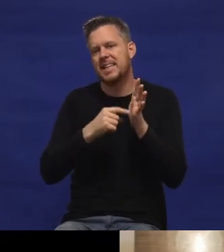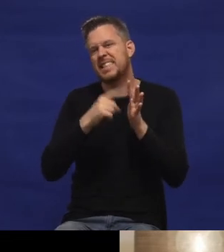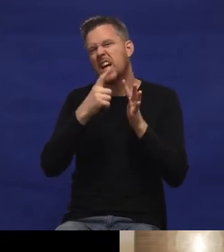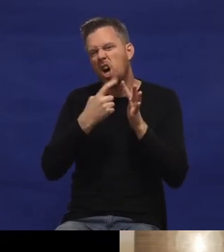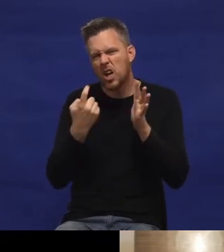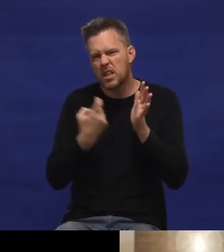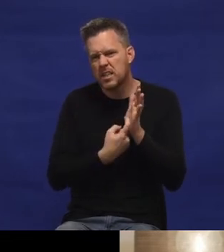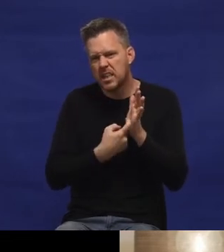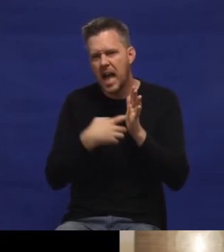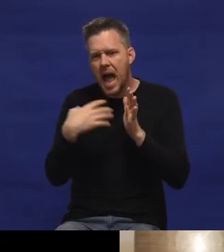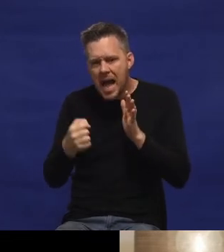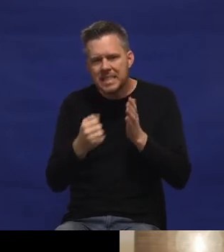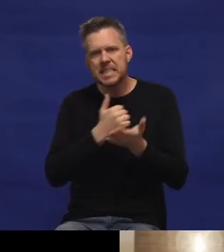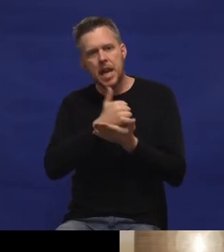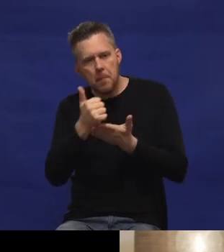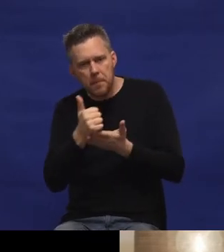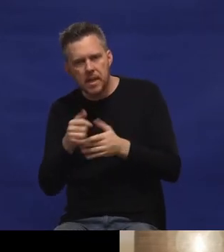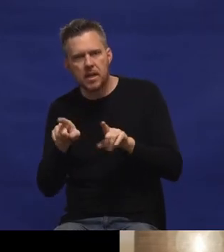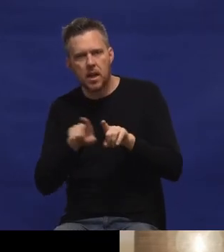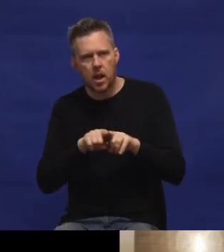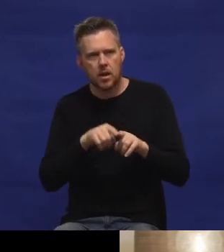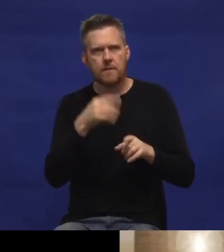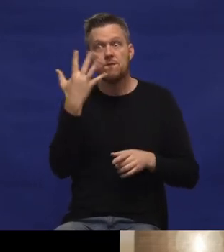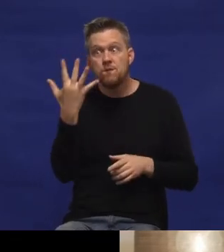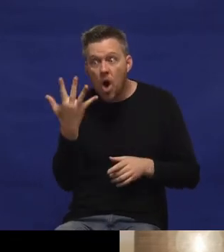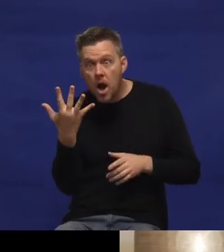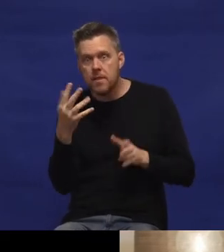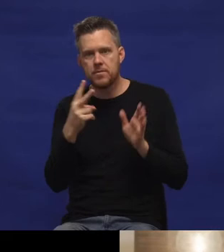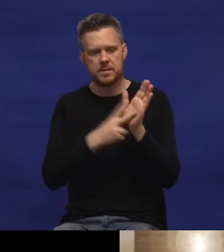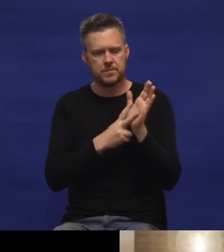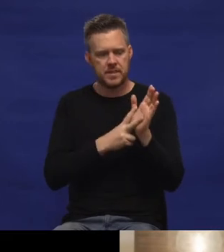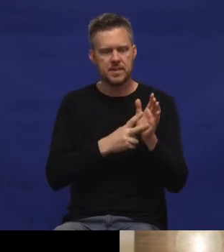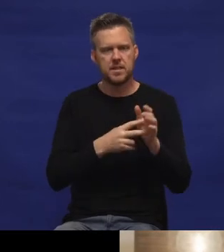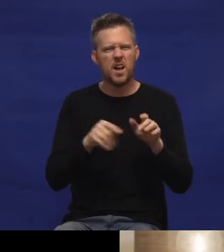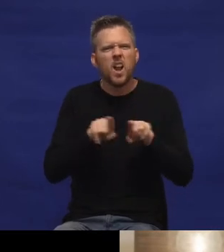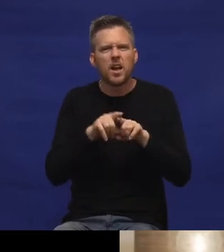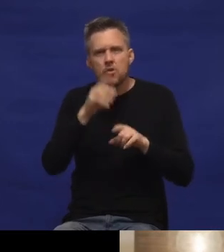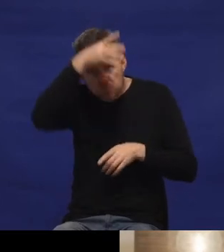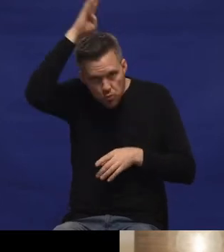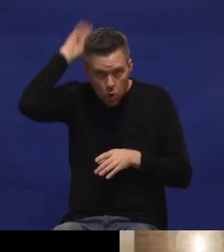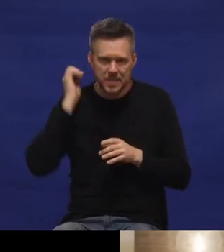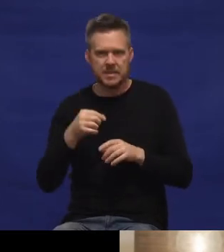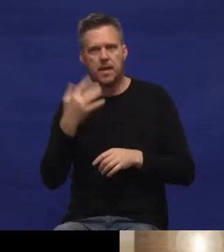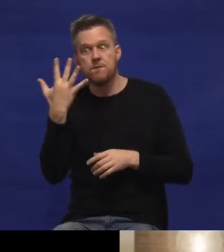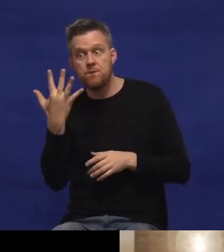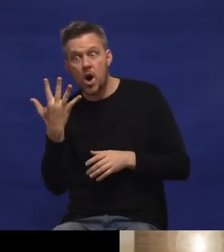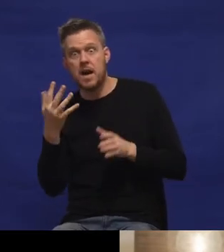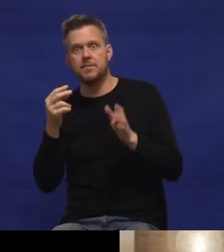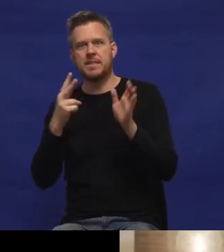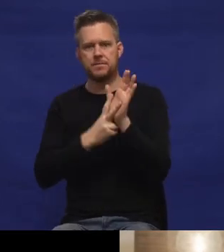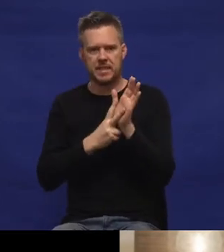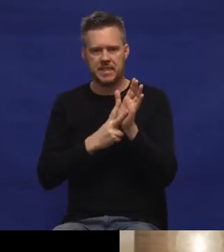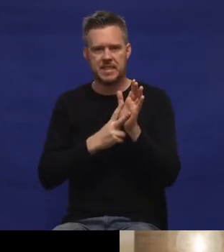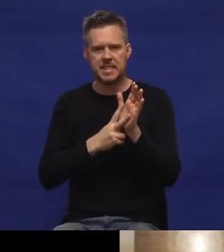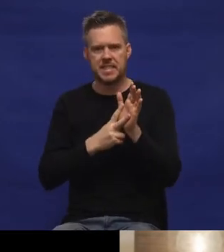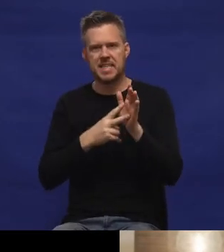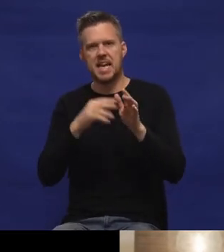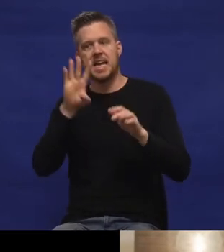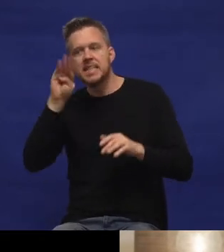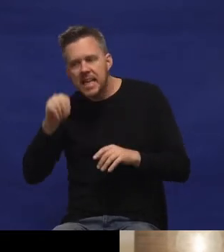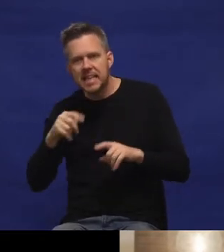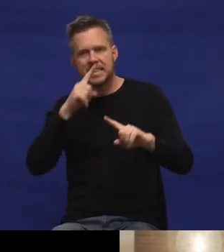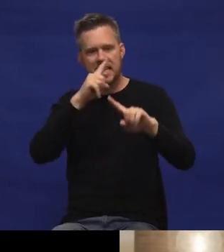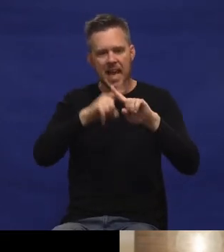the number 5 is the symbol V, or the letter V. The number 10 is the X. Ones are ones, and you get the point. And so I looked